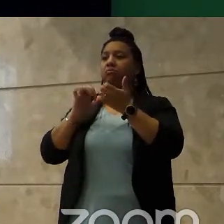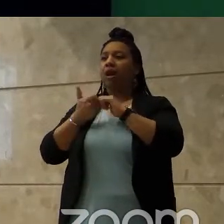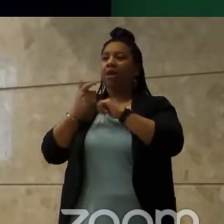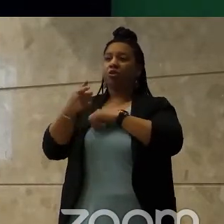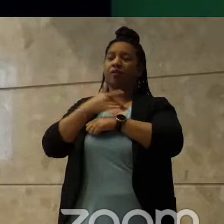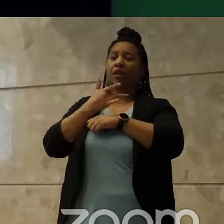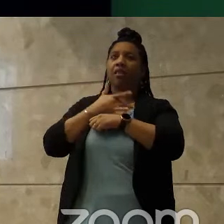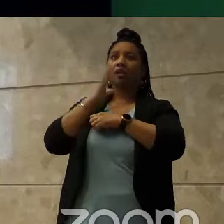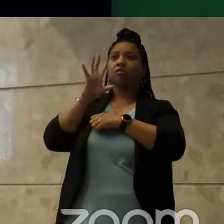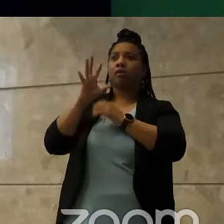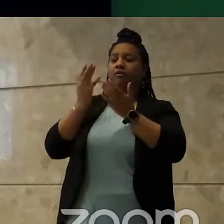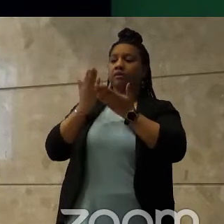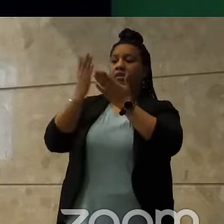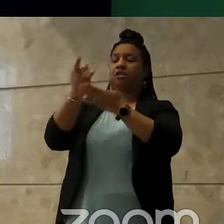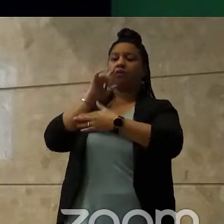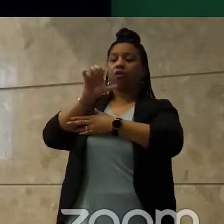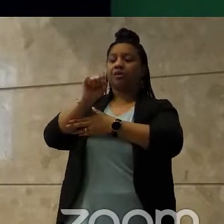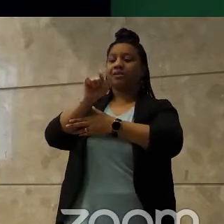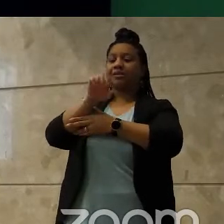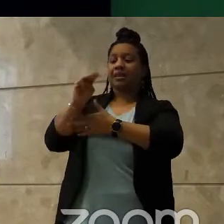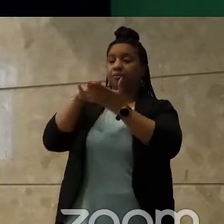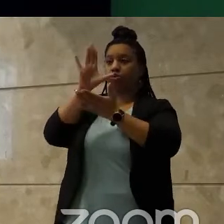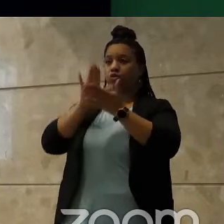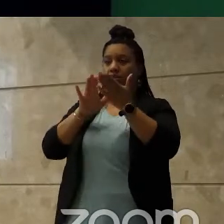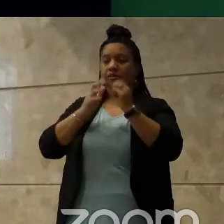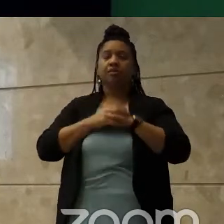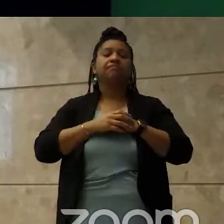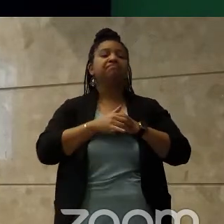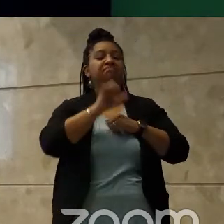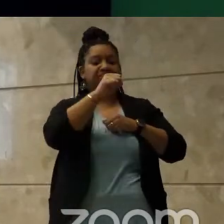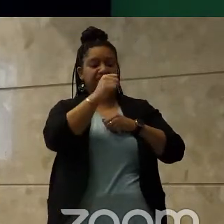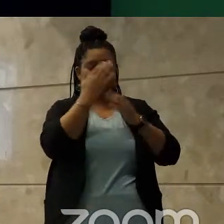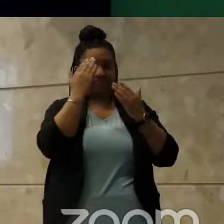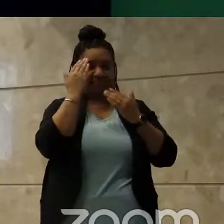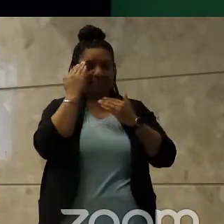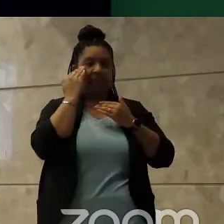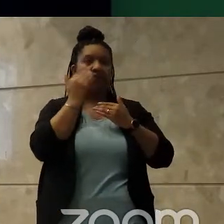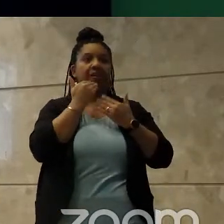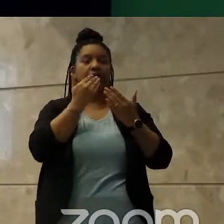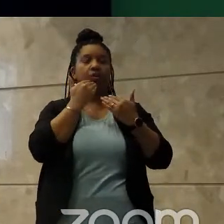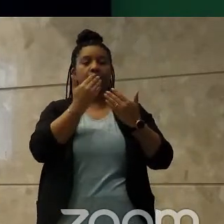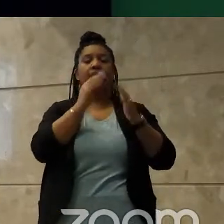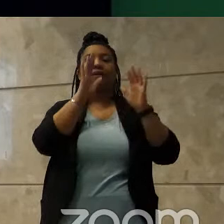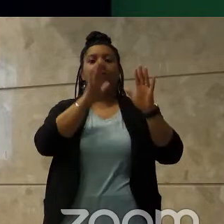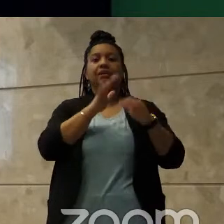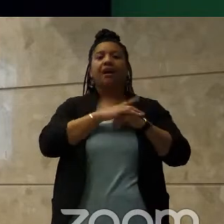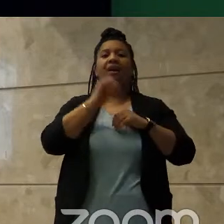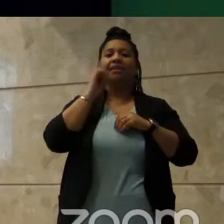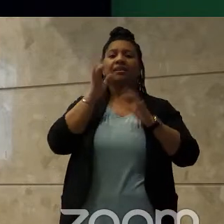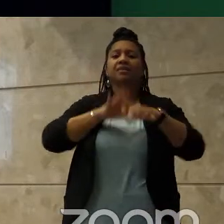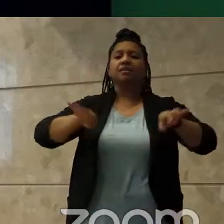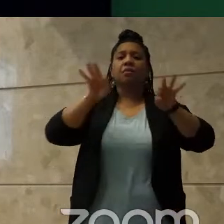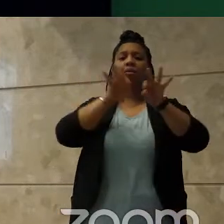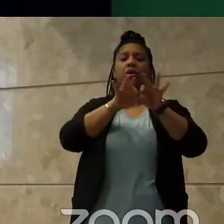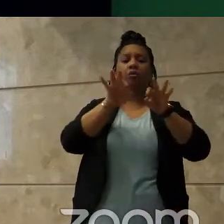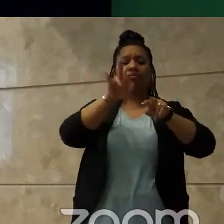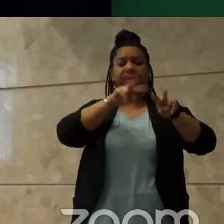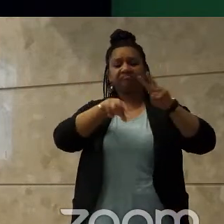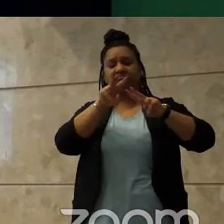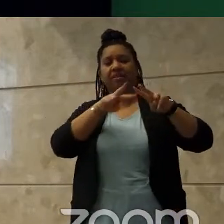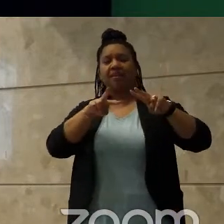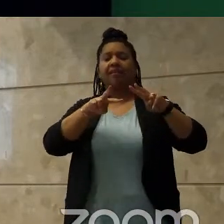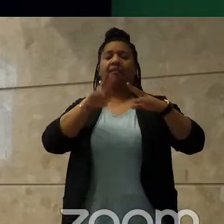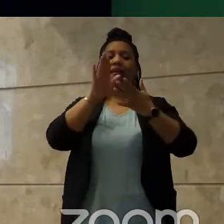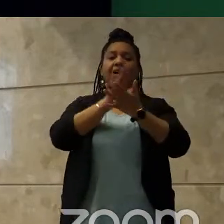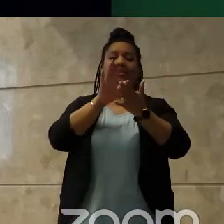students? Yes. Excellent. Excellent. I think it's very important that we look at the academic preparation of students, that we